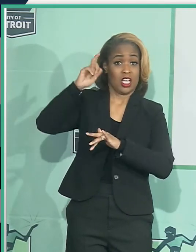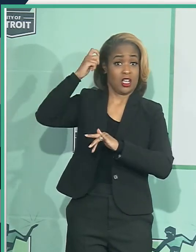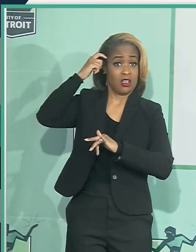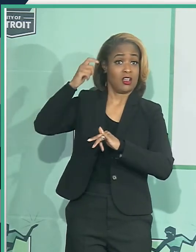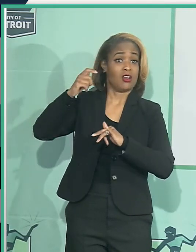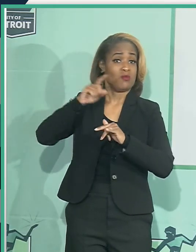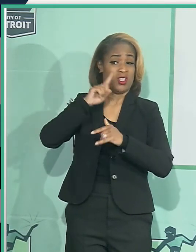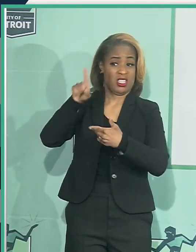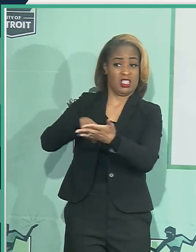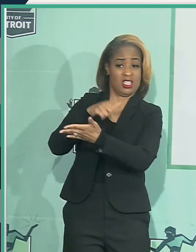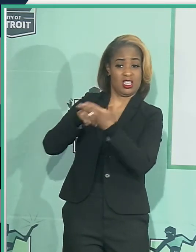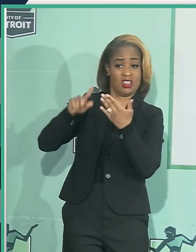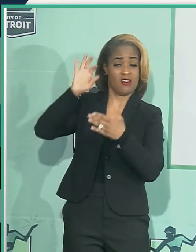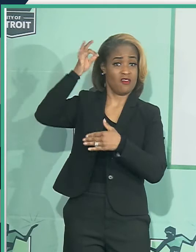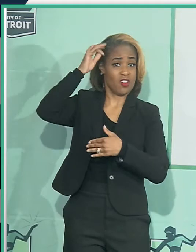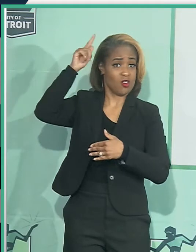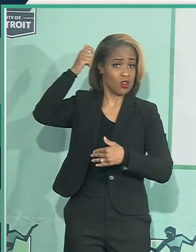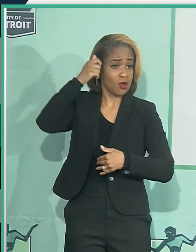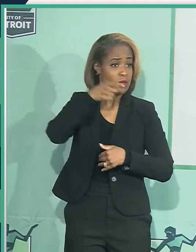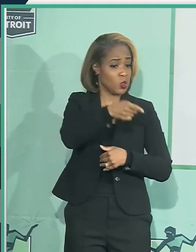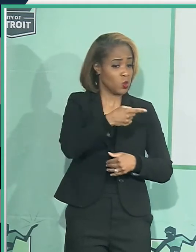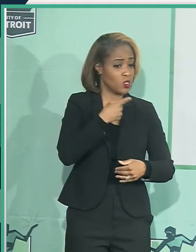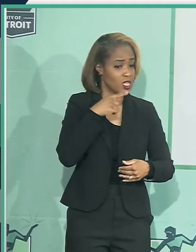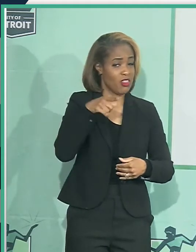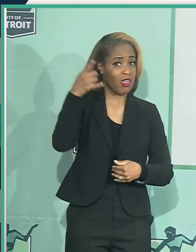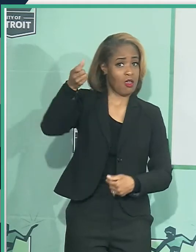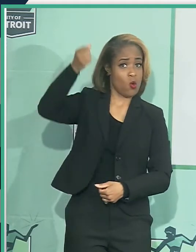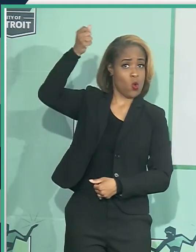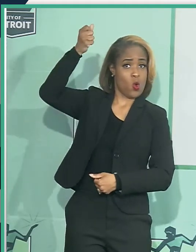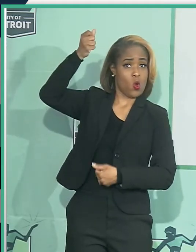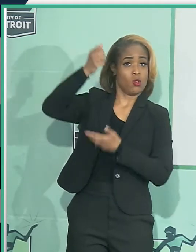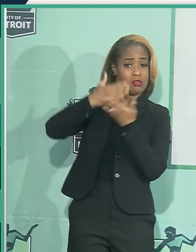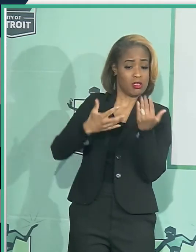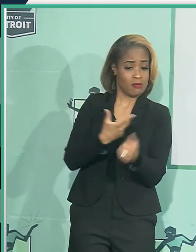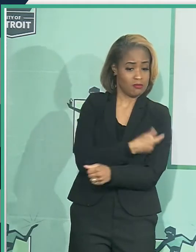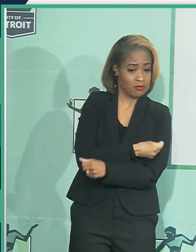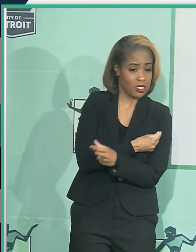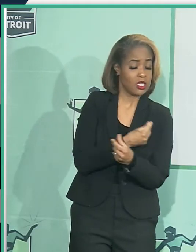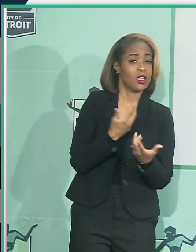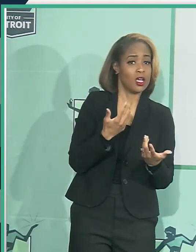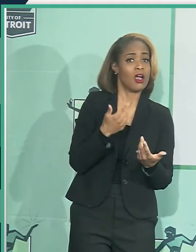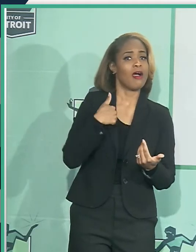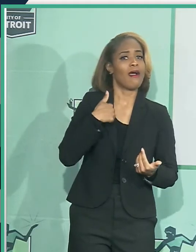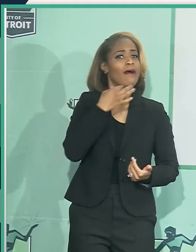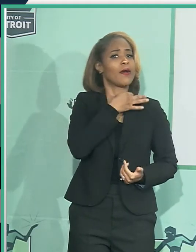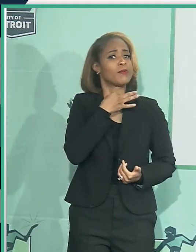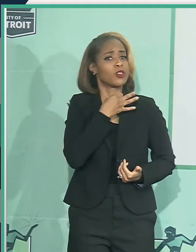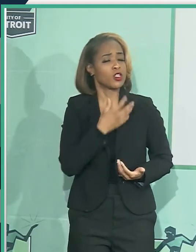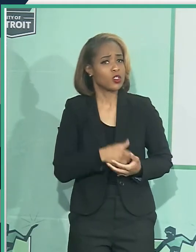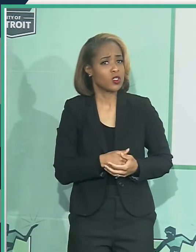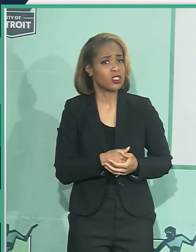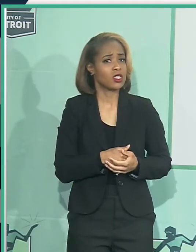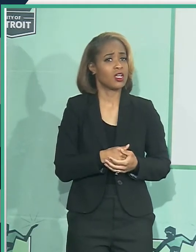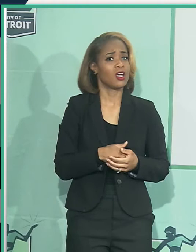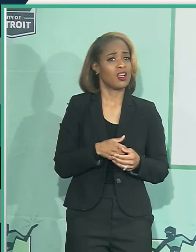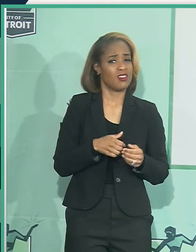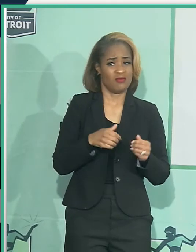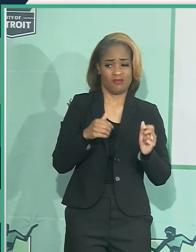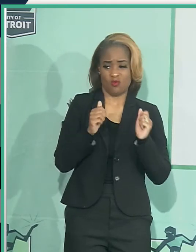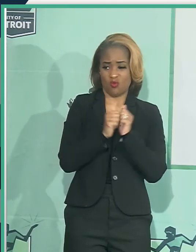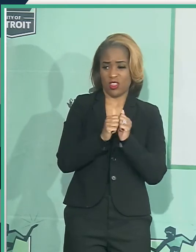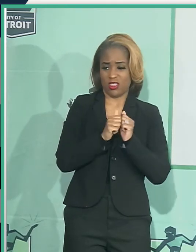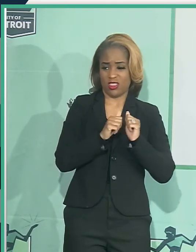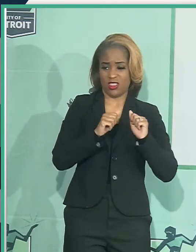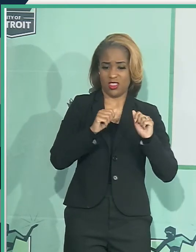of the federal government. You mentioned the federal government and holding back distribution today. I'm curious, in this logistical